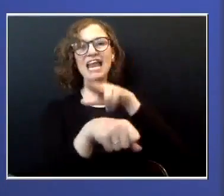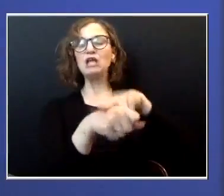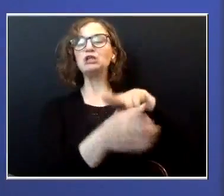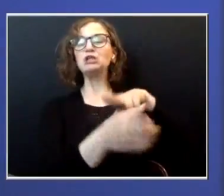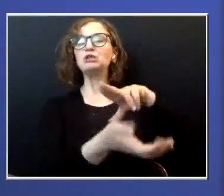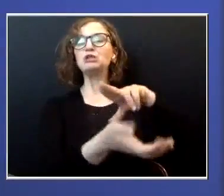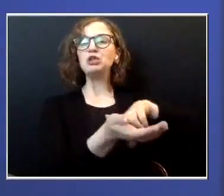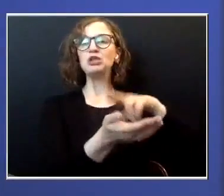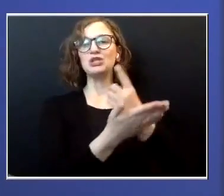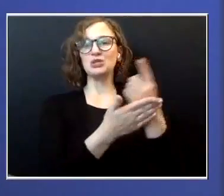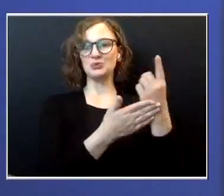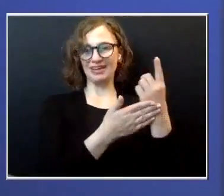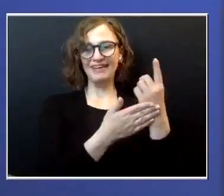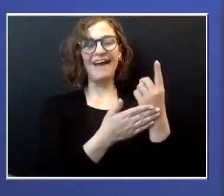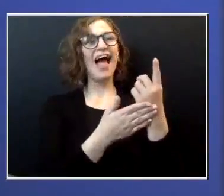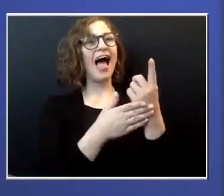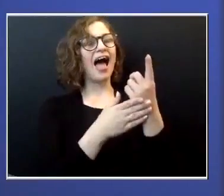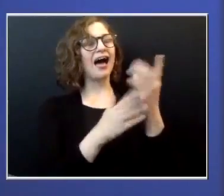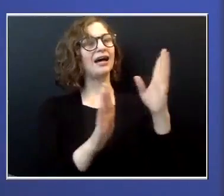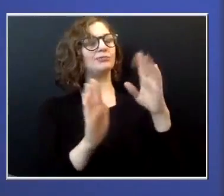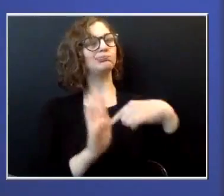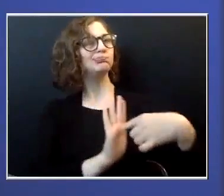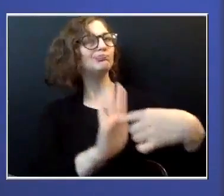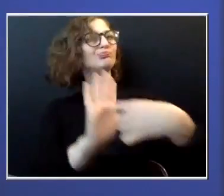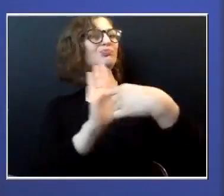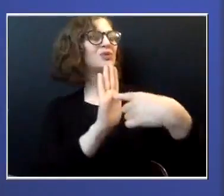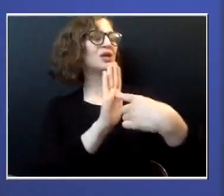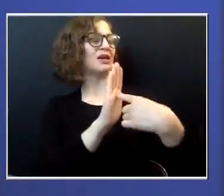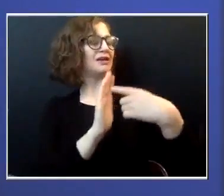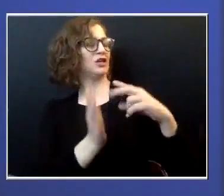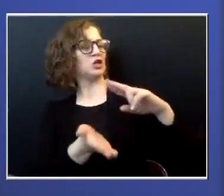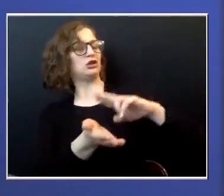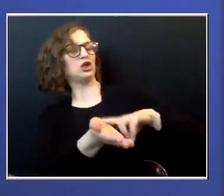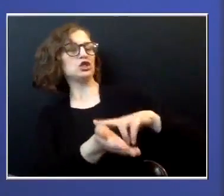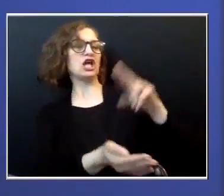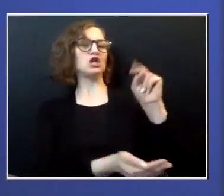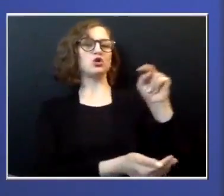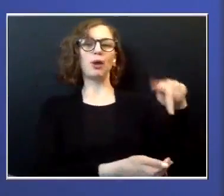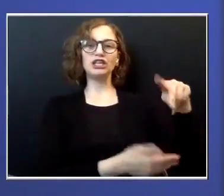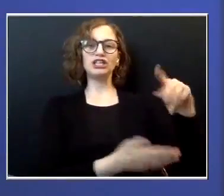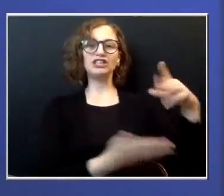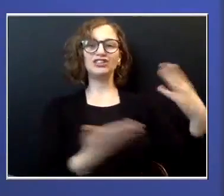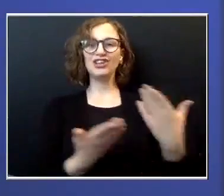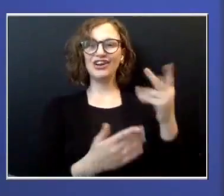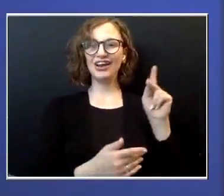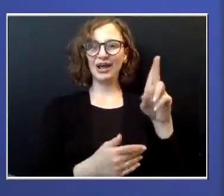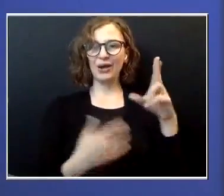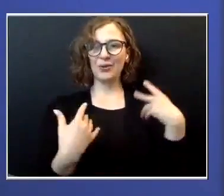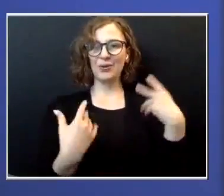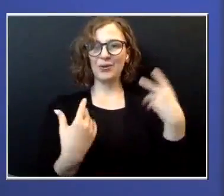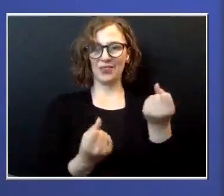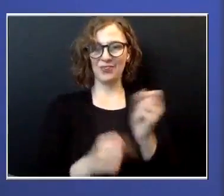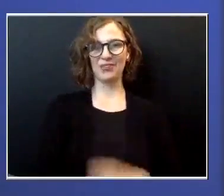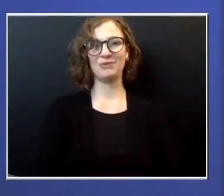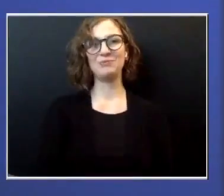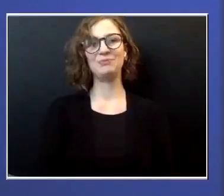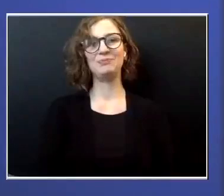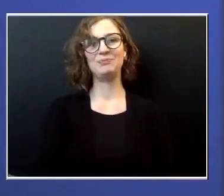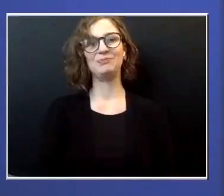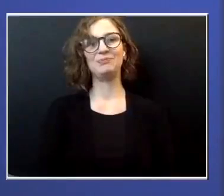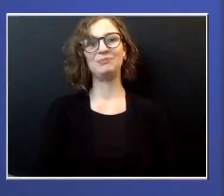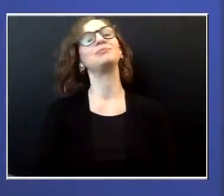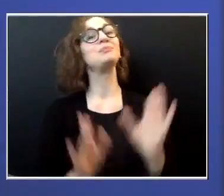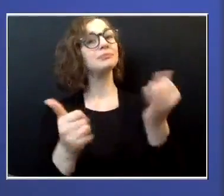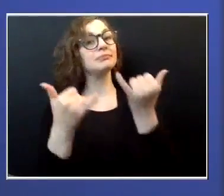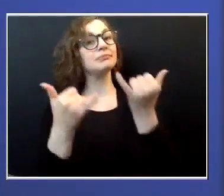of the nurses and nurse practitioners here at the University of Kansas Health System. Today, we are meeting a nurse who saw an